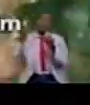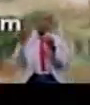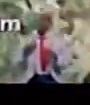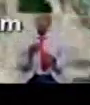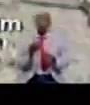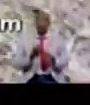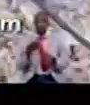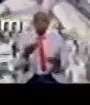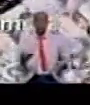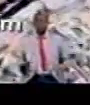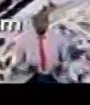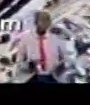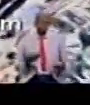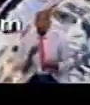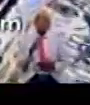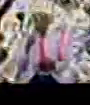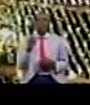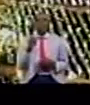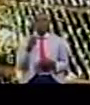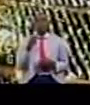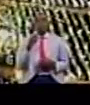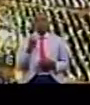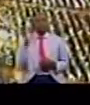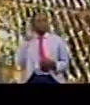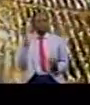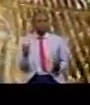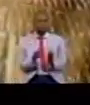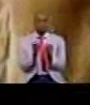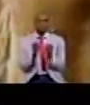men to be able